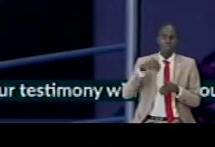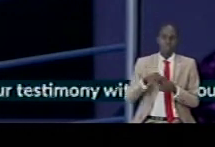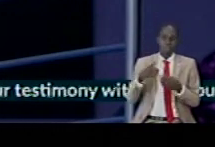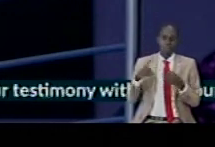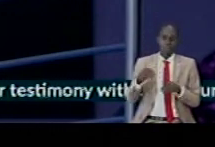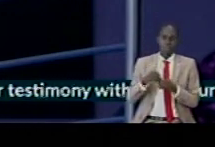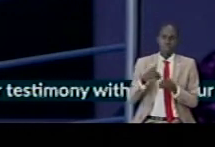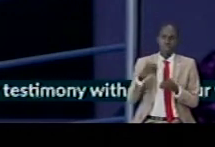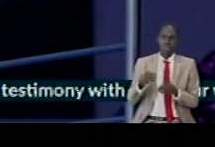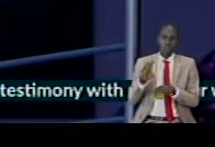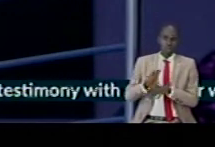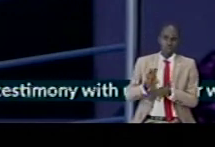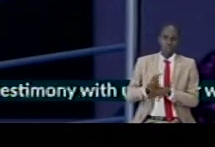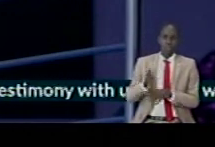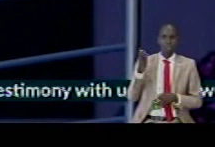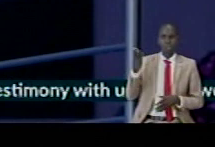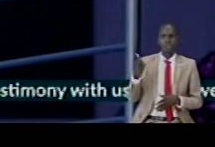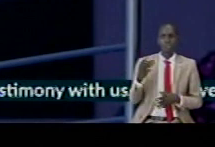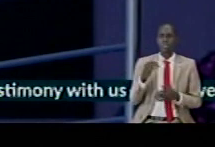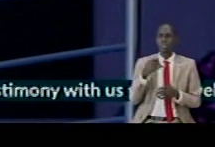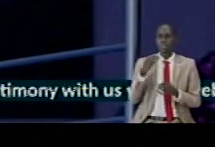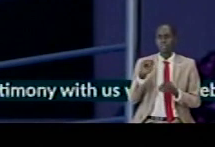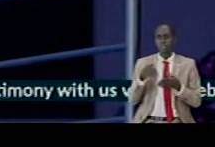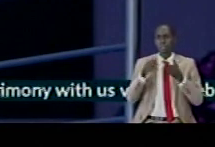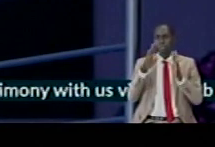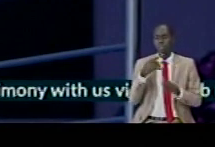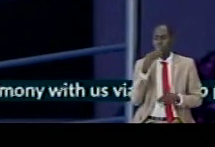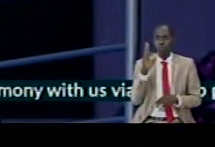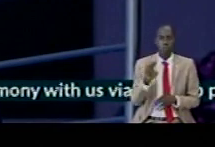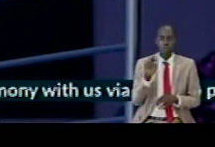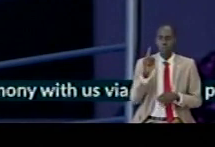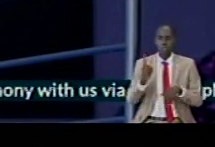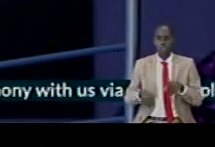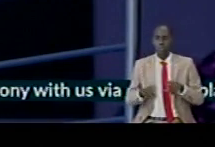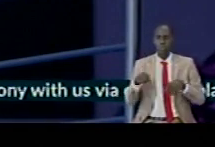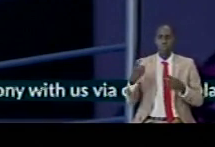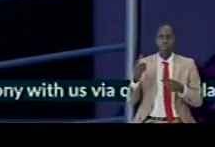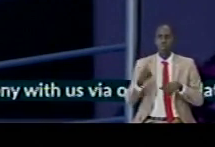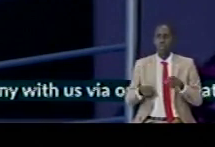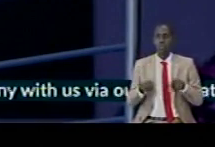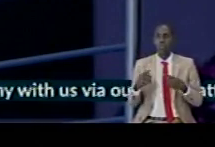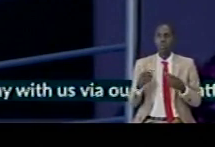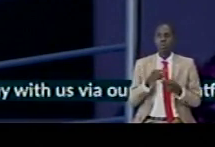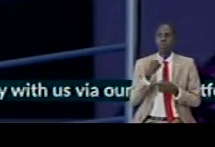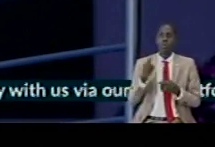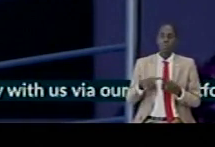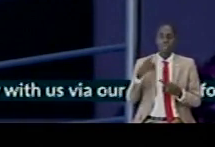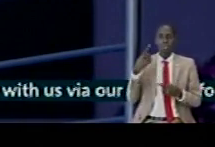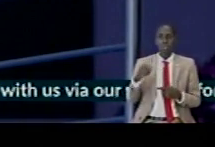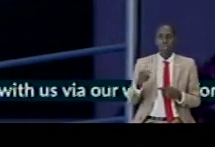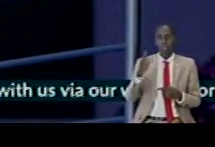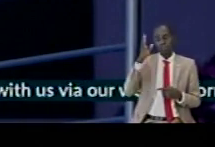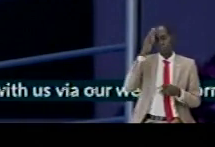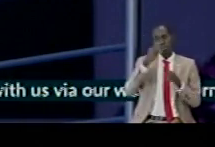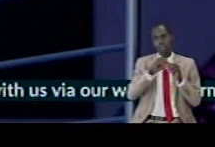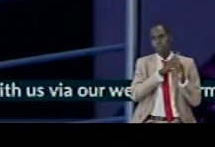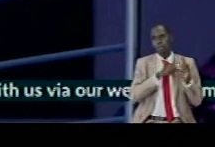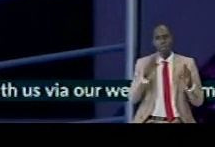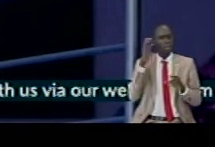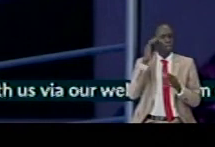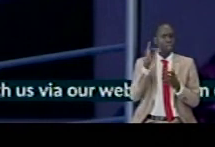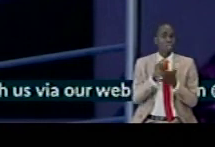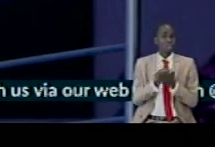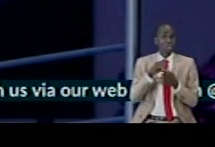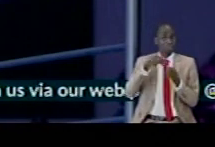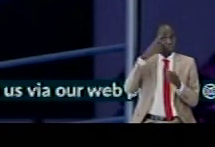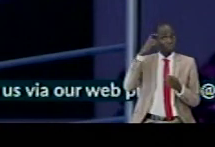So I said I want to go and meet him. He said no, that I should not go. He was challenging me. And when our GS now had us, he came out by himself.